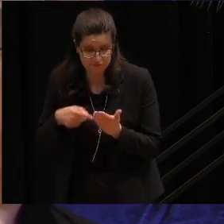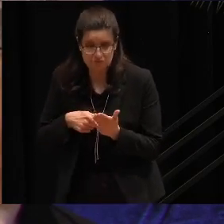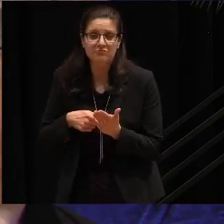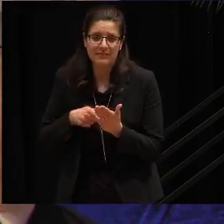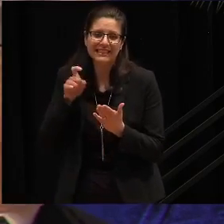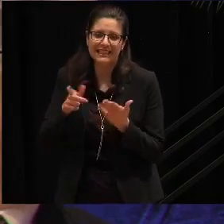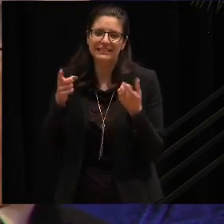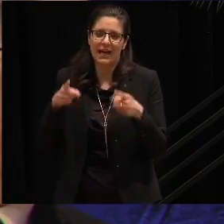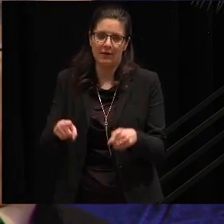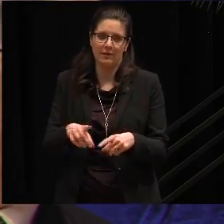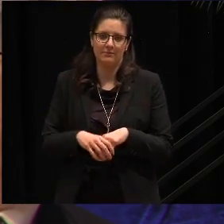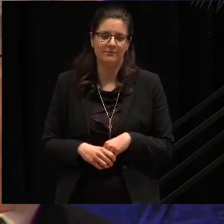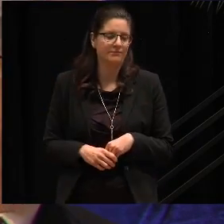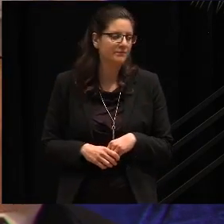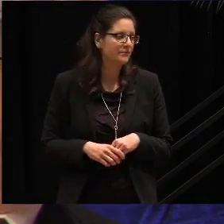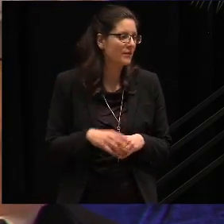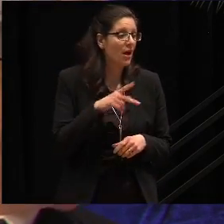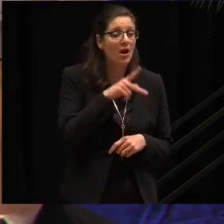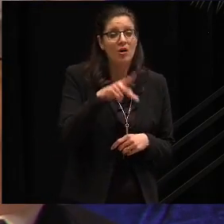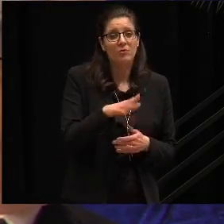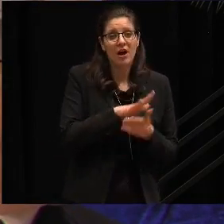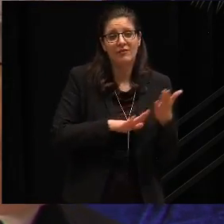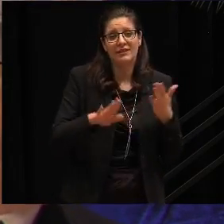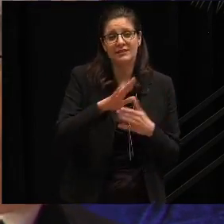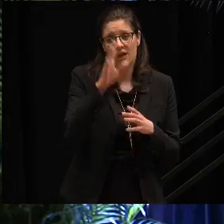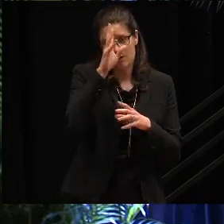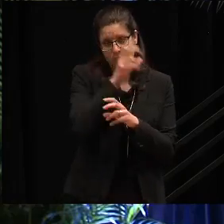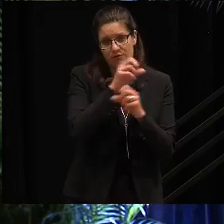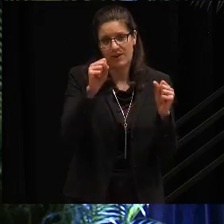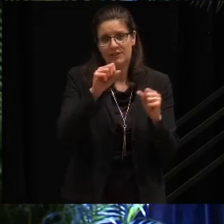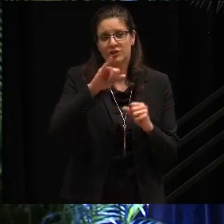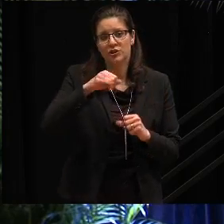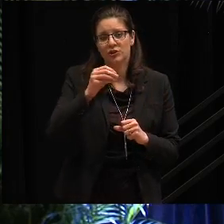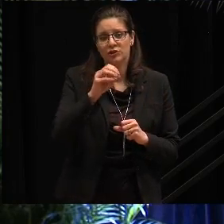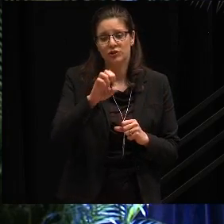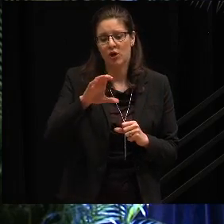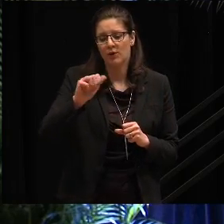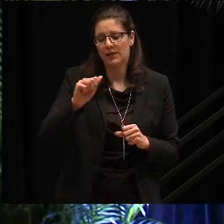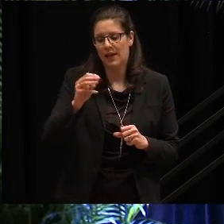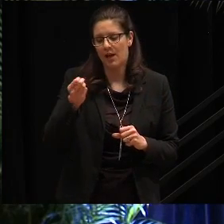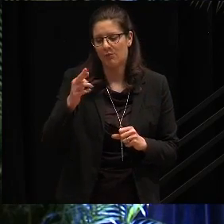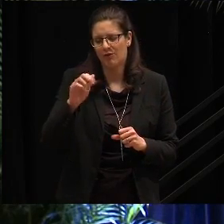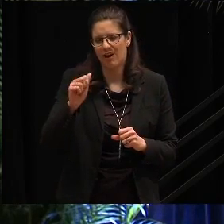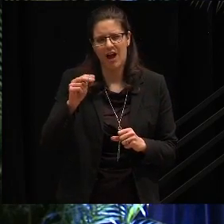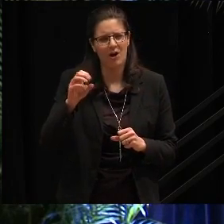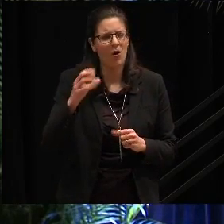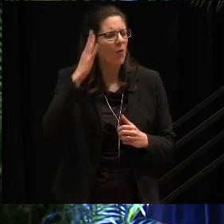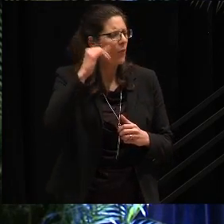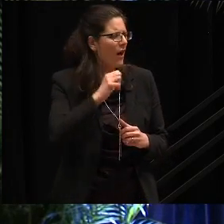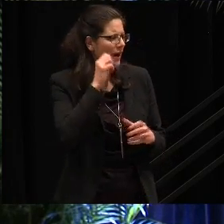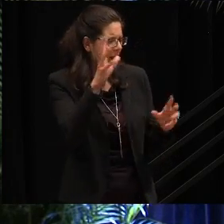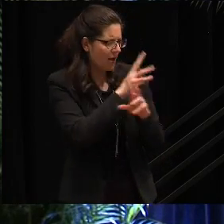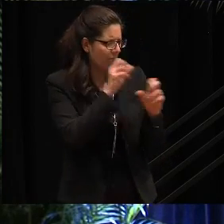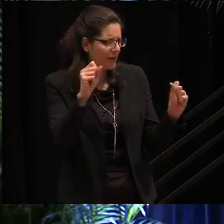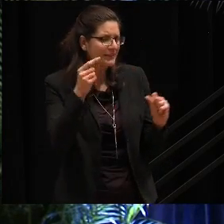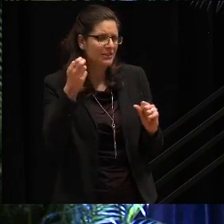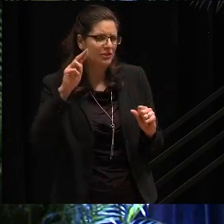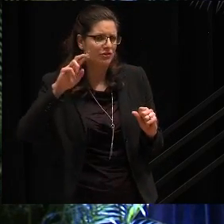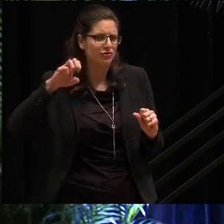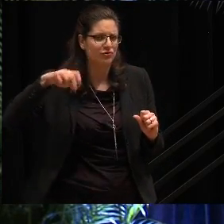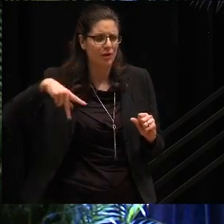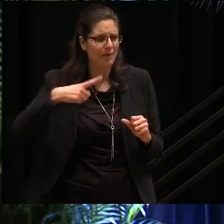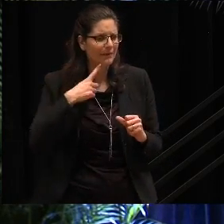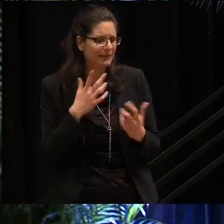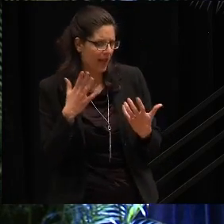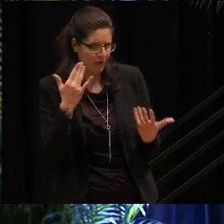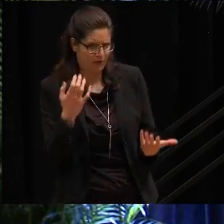happen. Providence College professor Joe Cammarano, why doesn't President Trump simply say that, there is ample